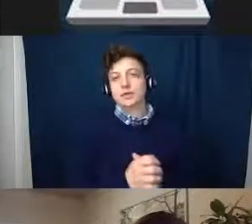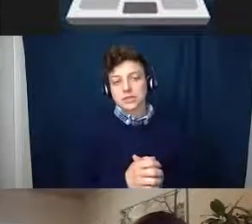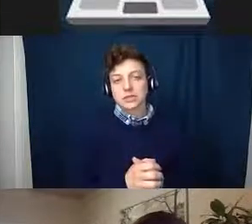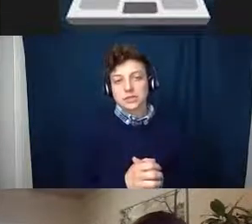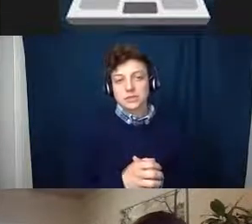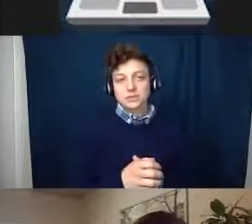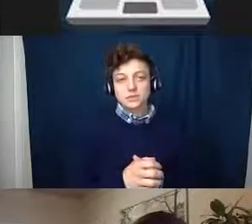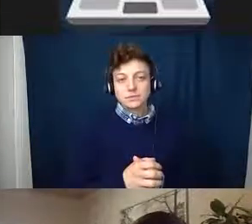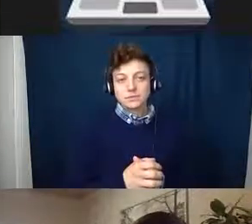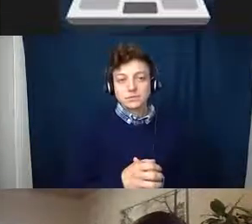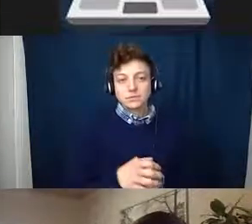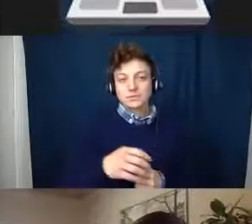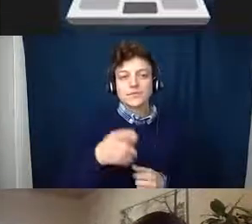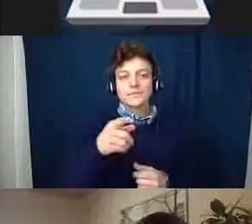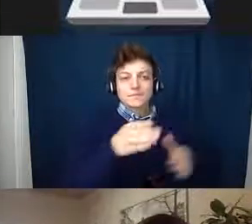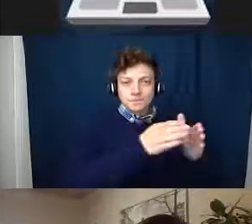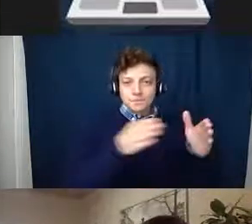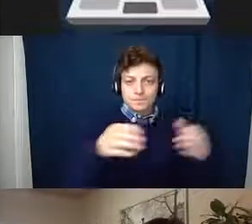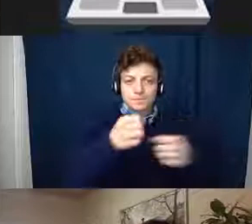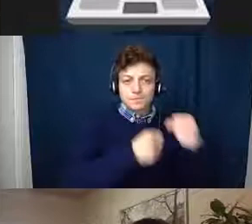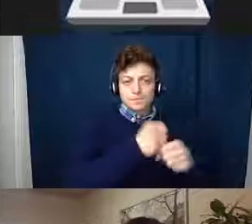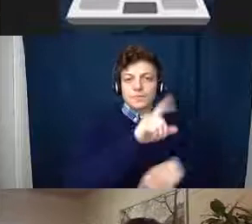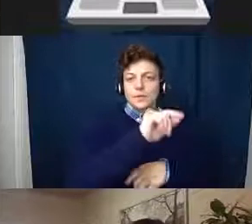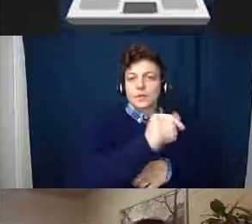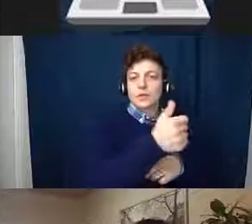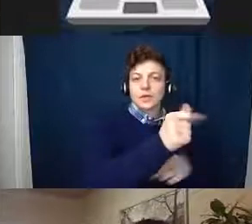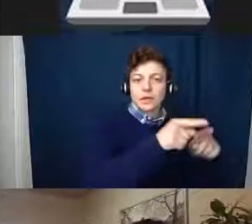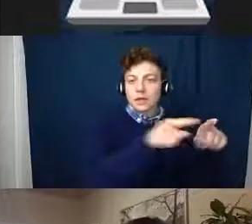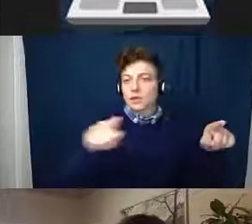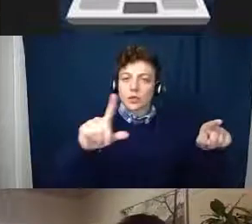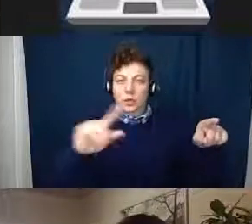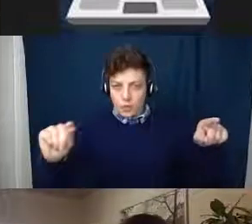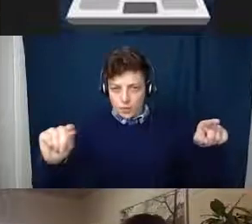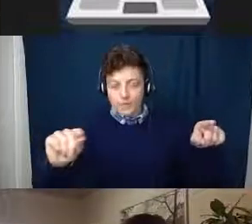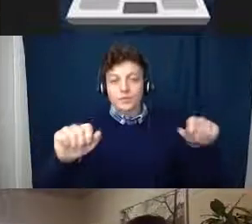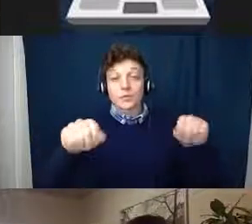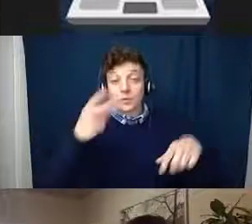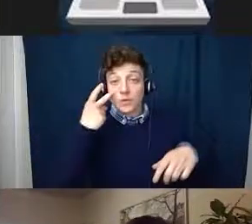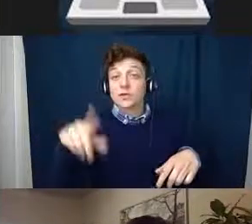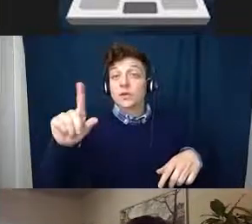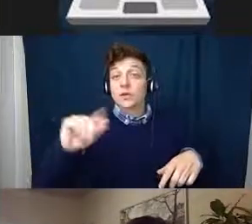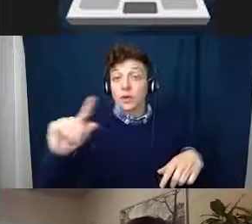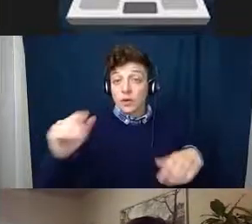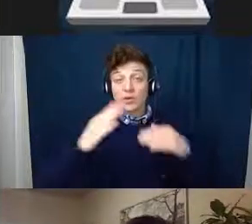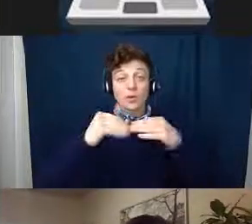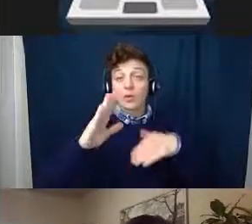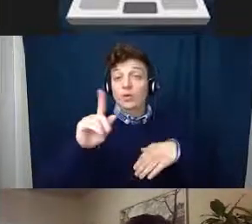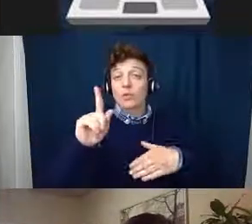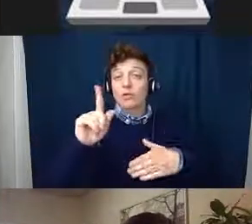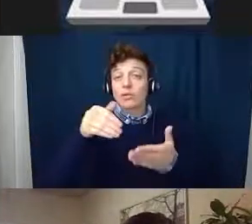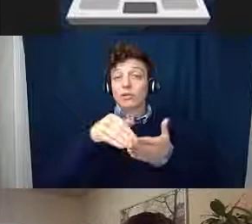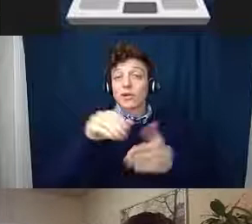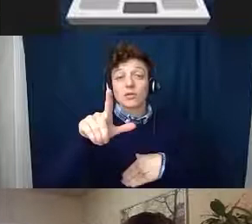Philadelphia from 2010 to 2020. And so as you can see, in 2020, over 1,200 people died of